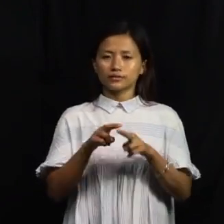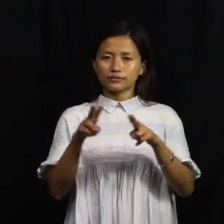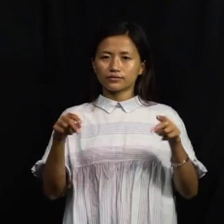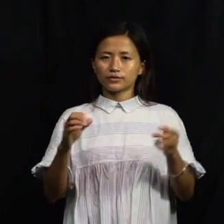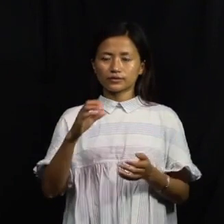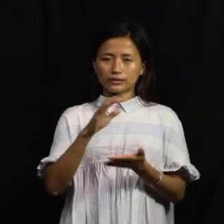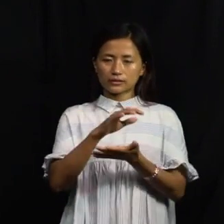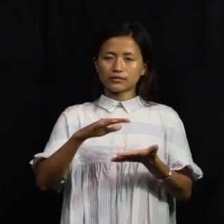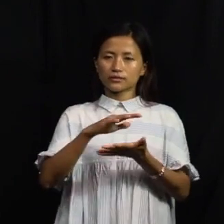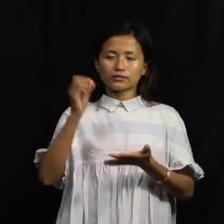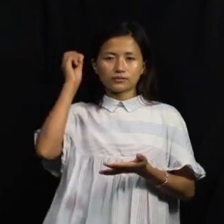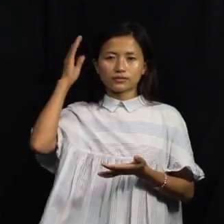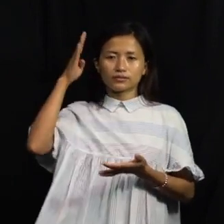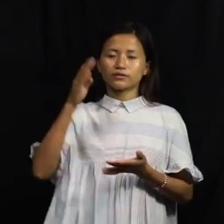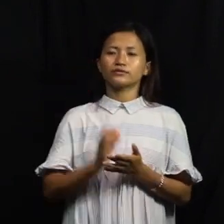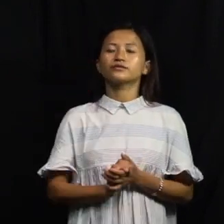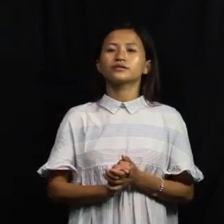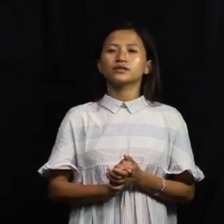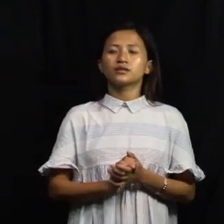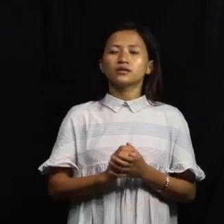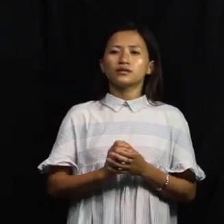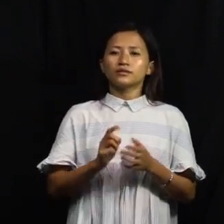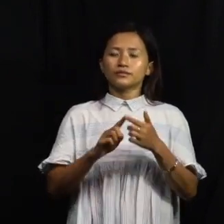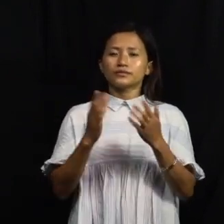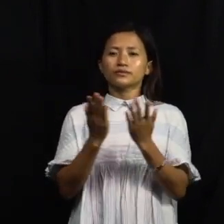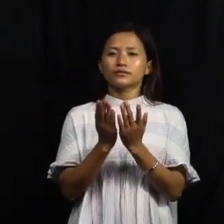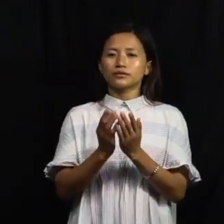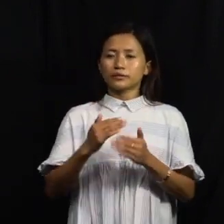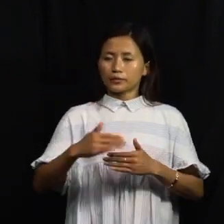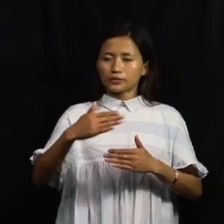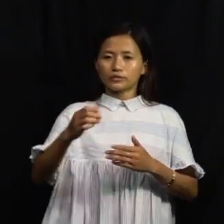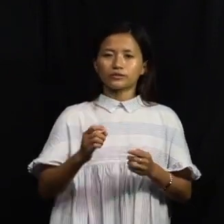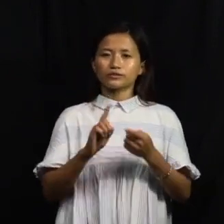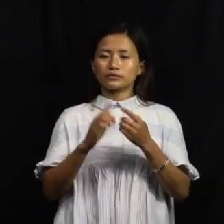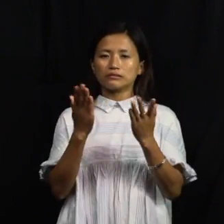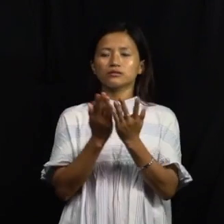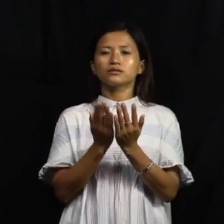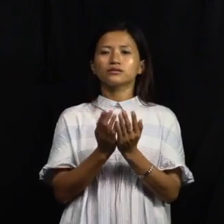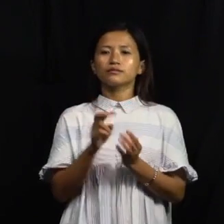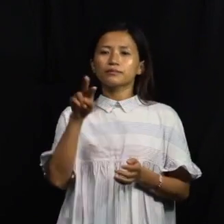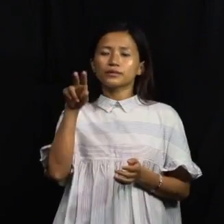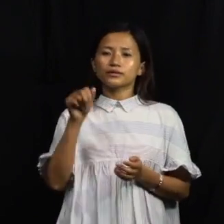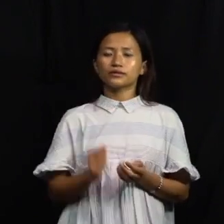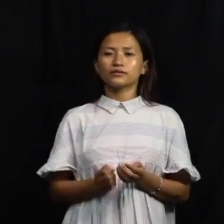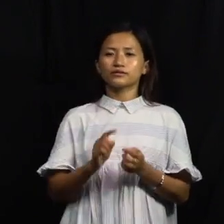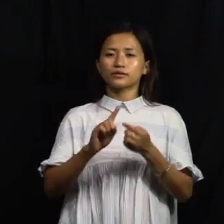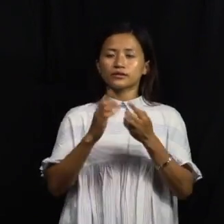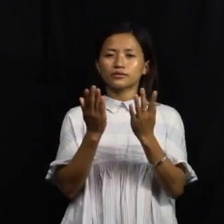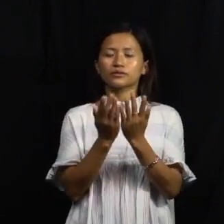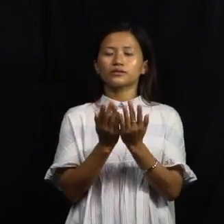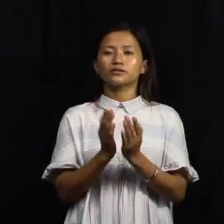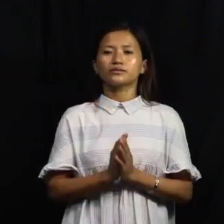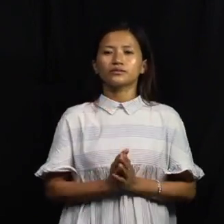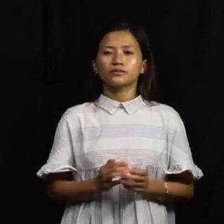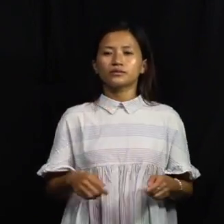concepts of education, and then we will also understand the process of education, the meaning of education, and